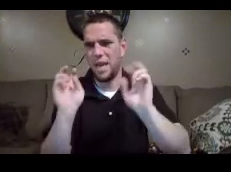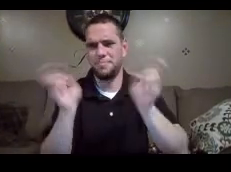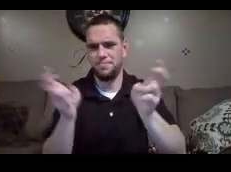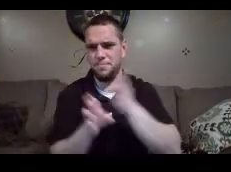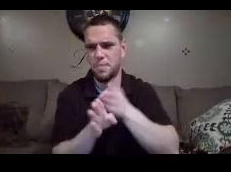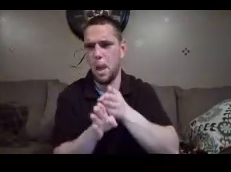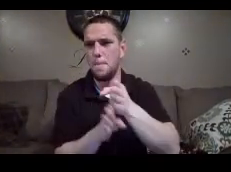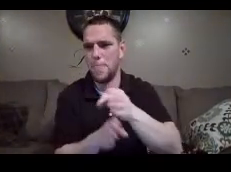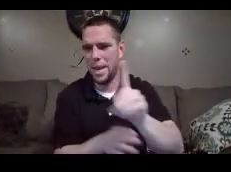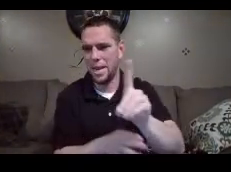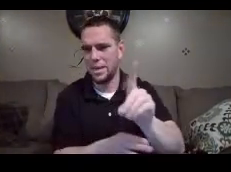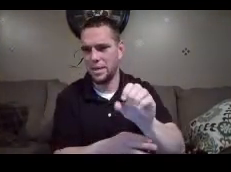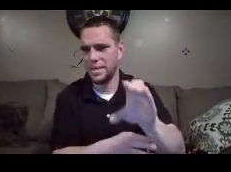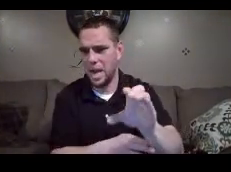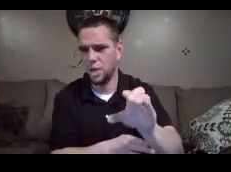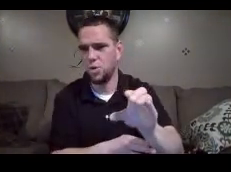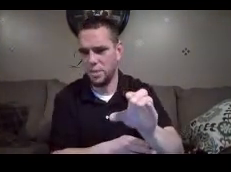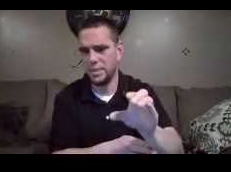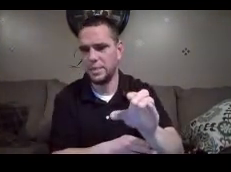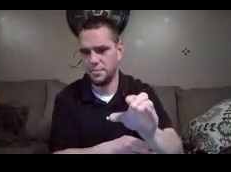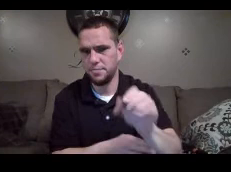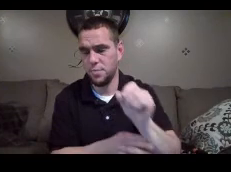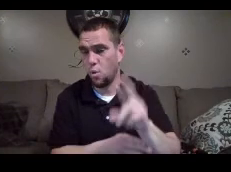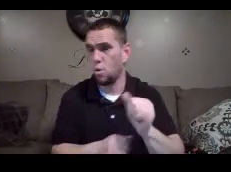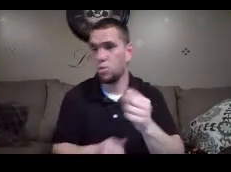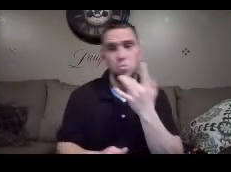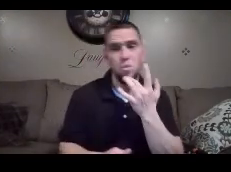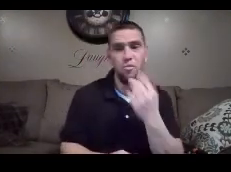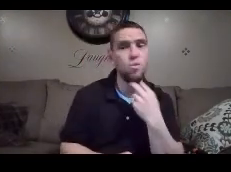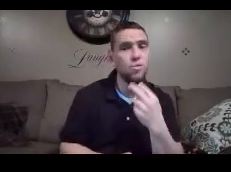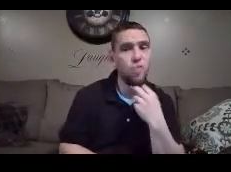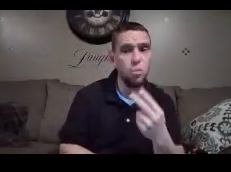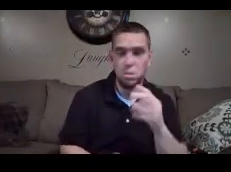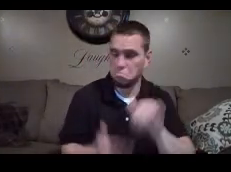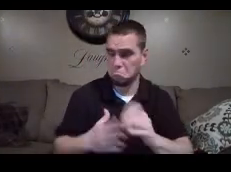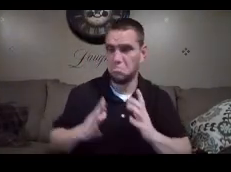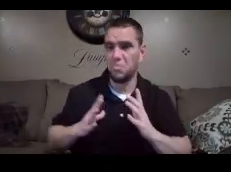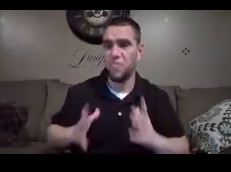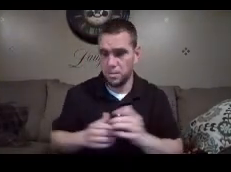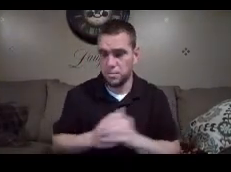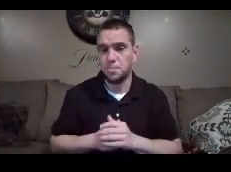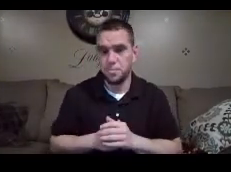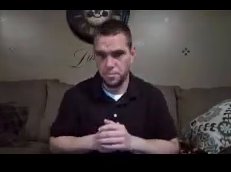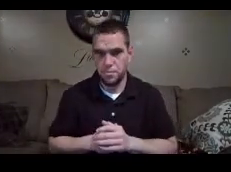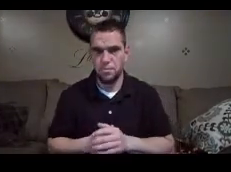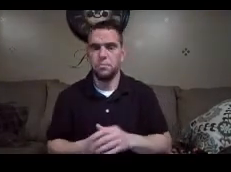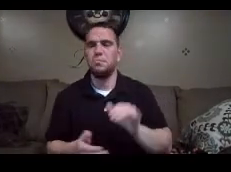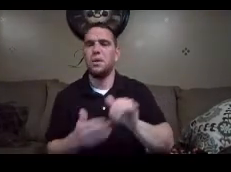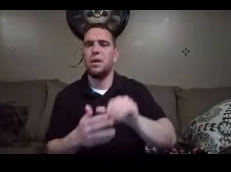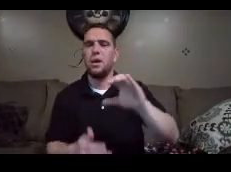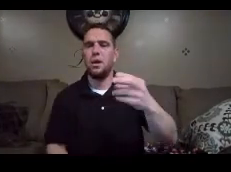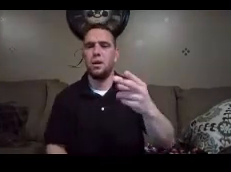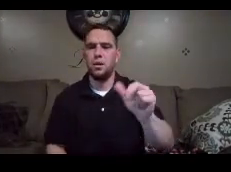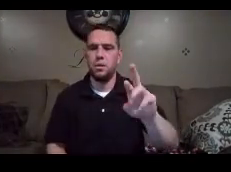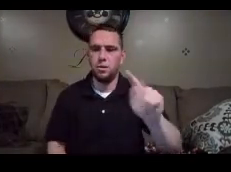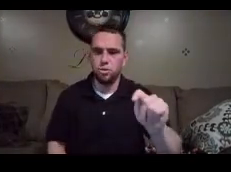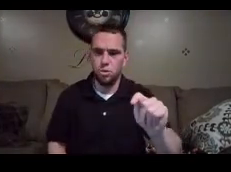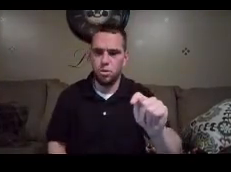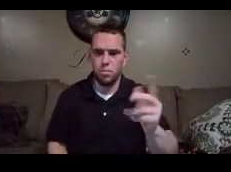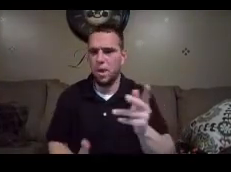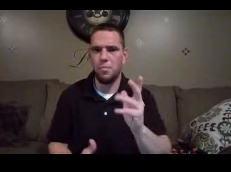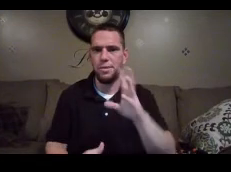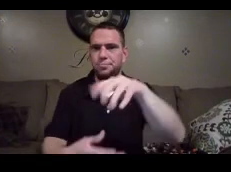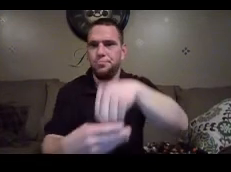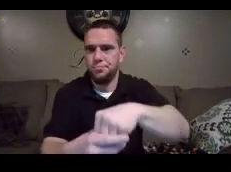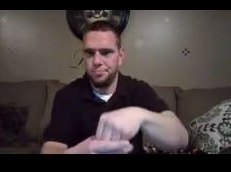it's a presentation, to verbalize that. So, you know, the chart was included for some reason. There might be something